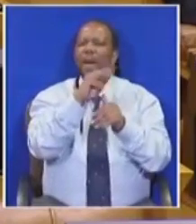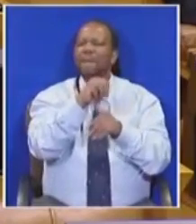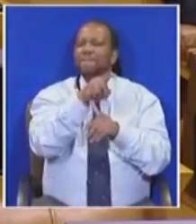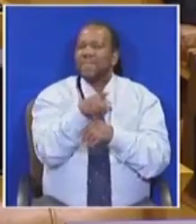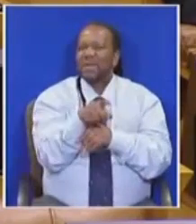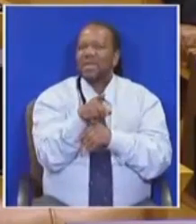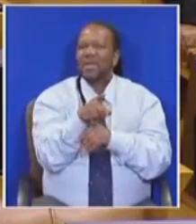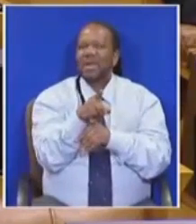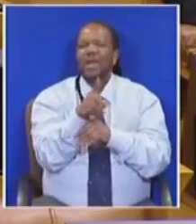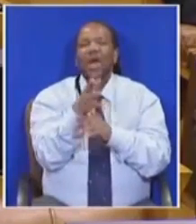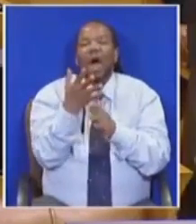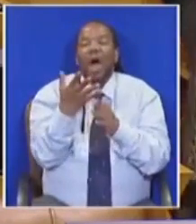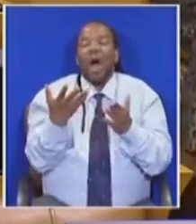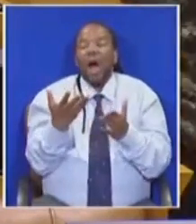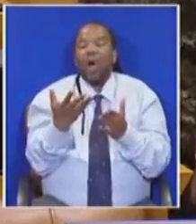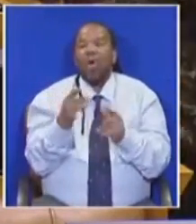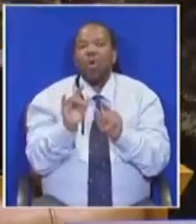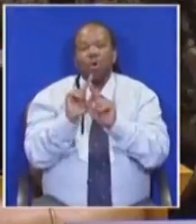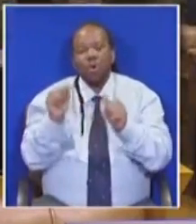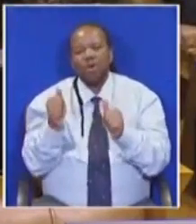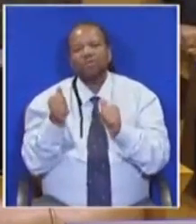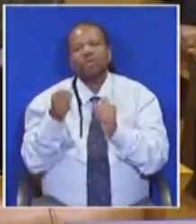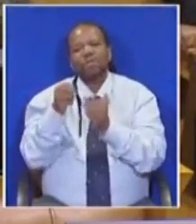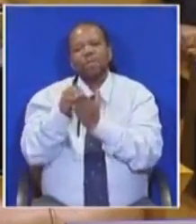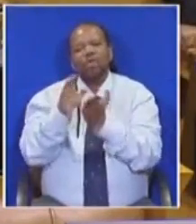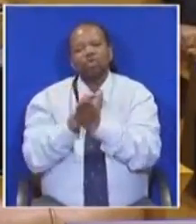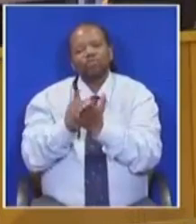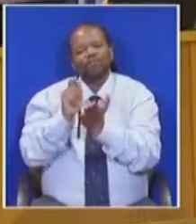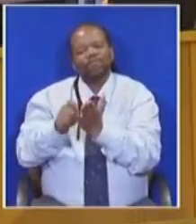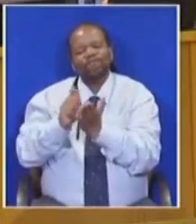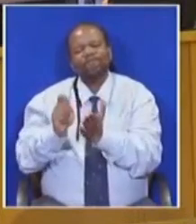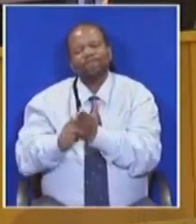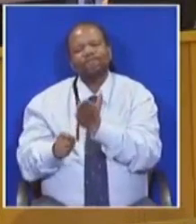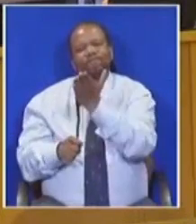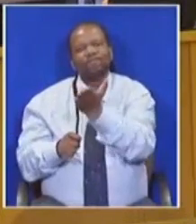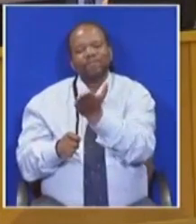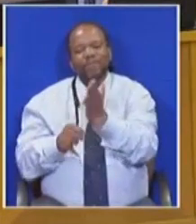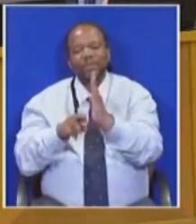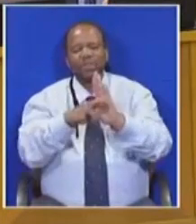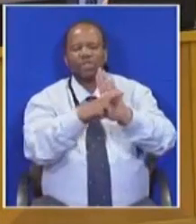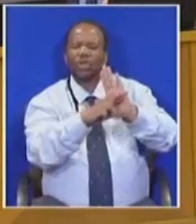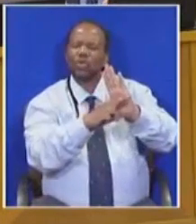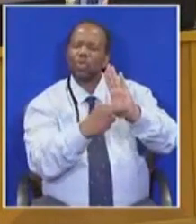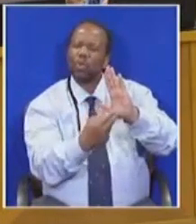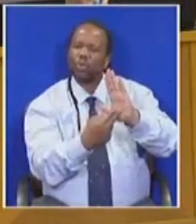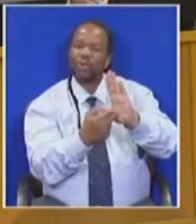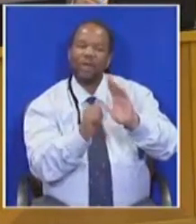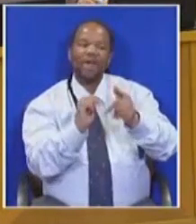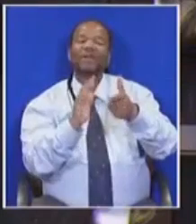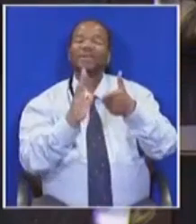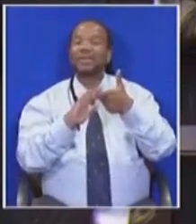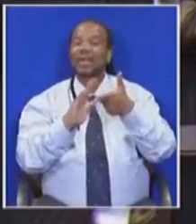made through a substantive motion. This is in our rules. But secondly, Speaker,